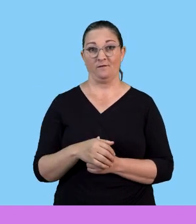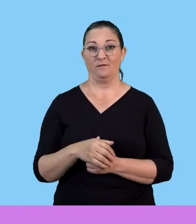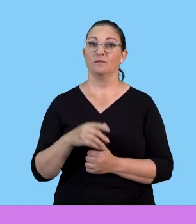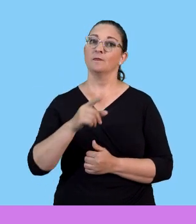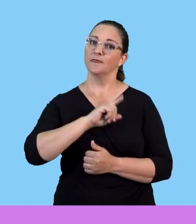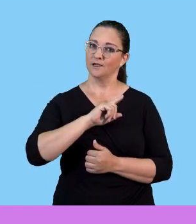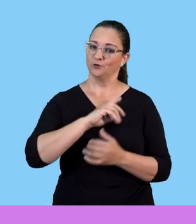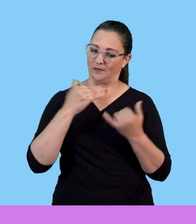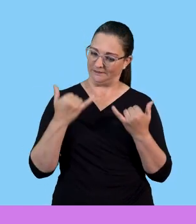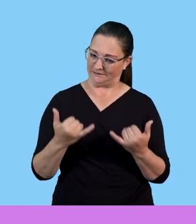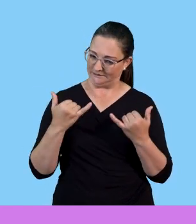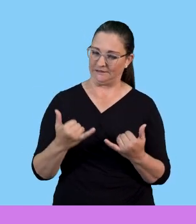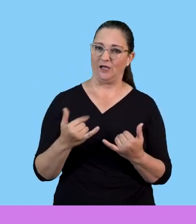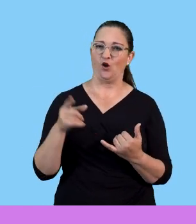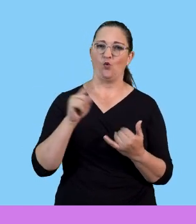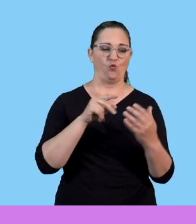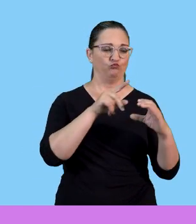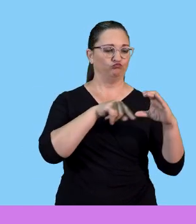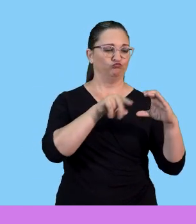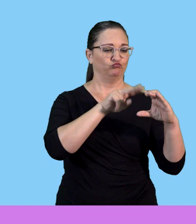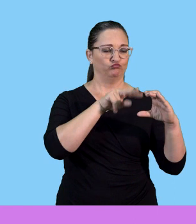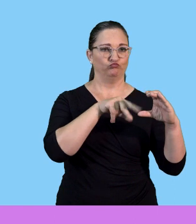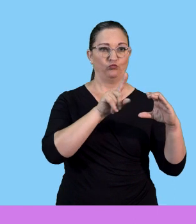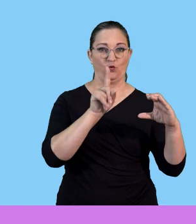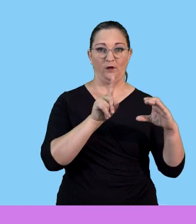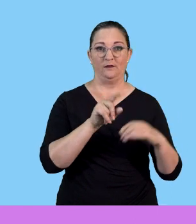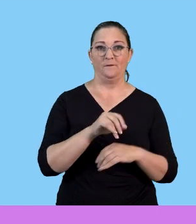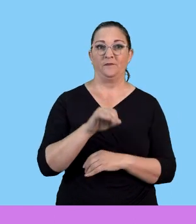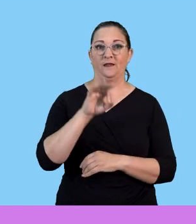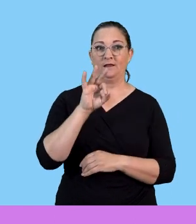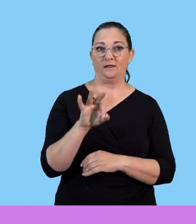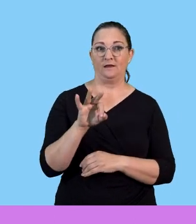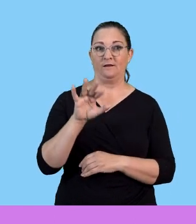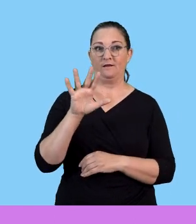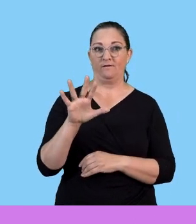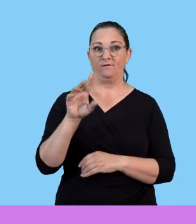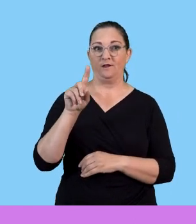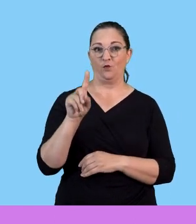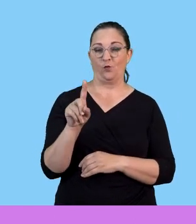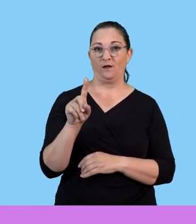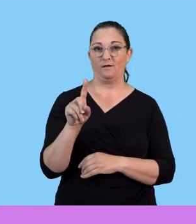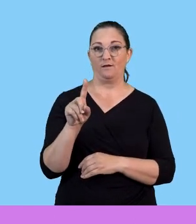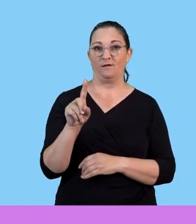125, will give us the current reading, and that is